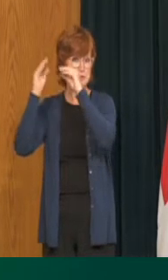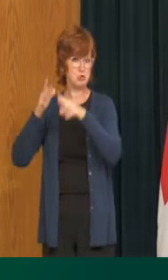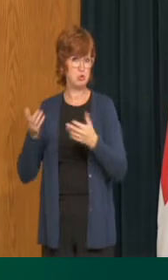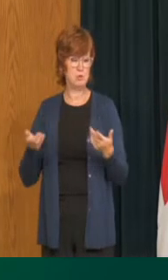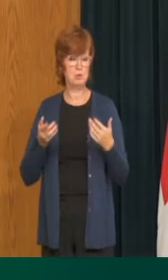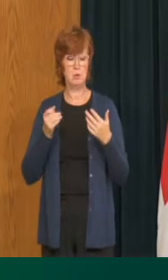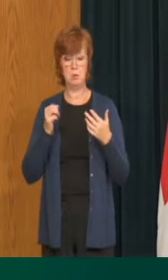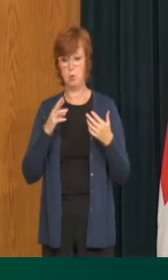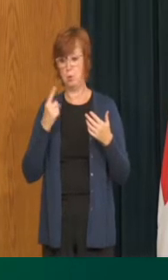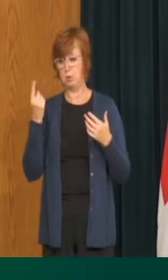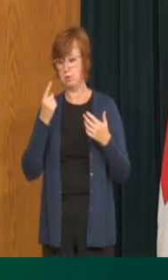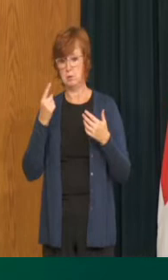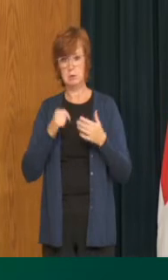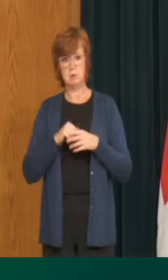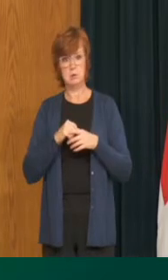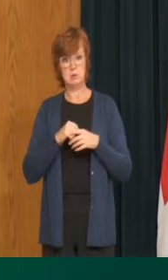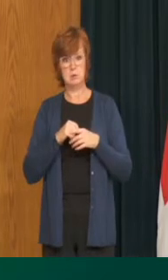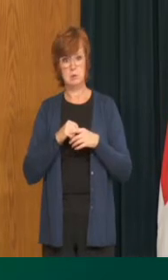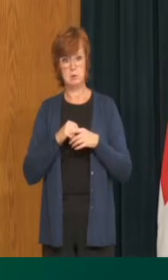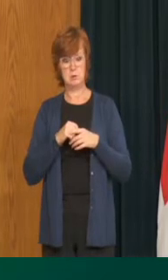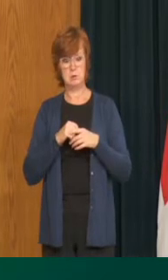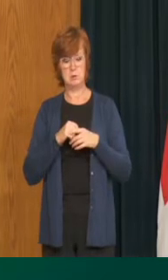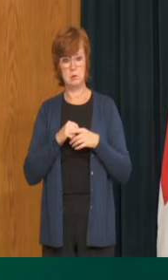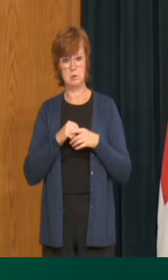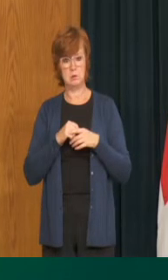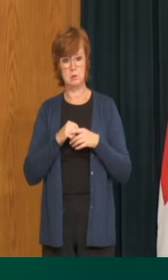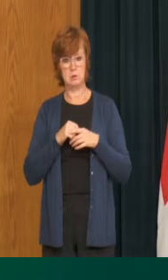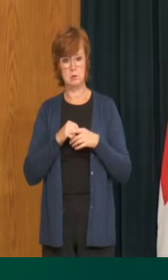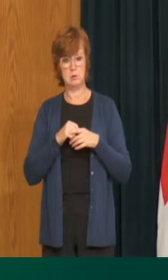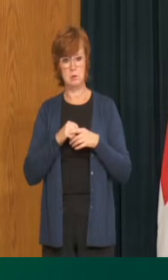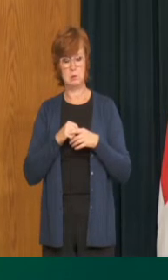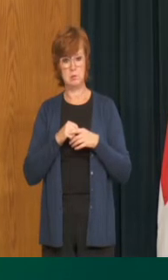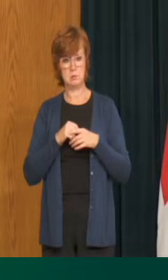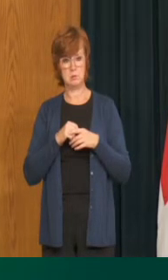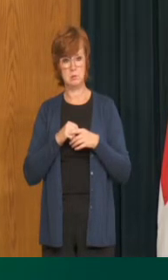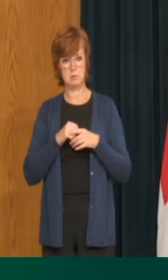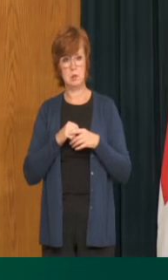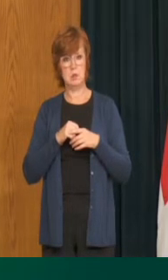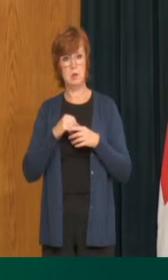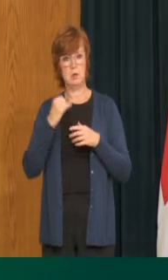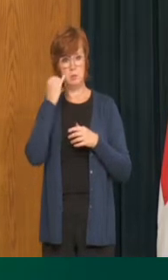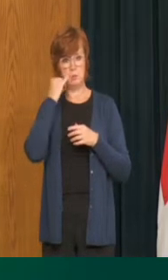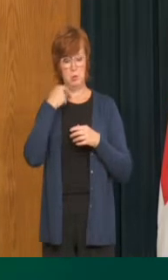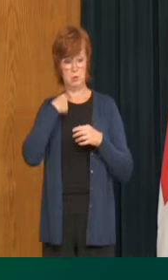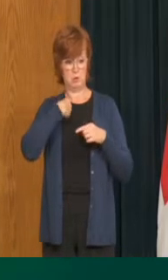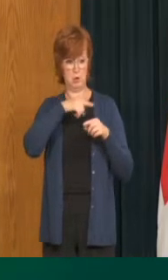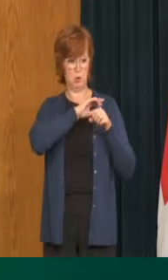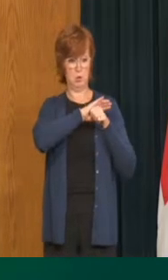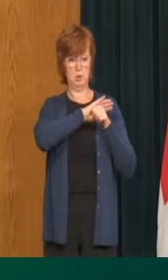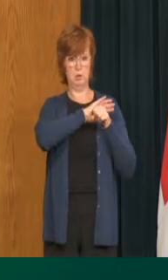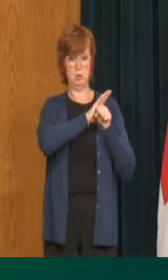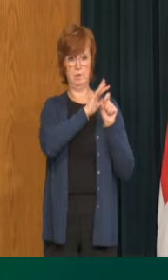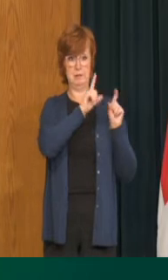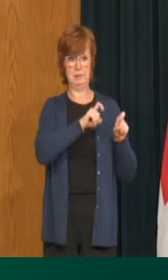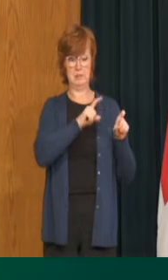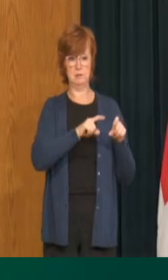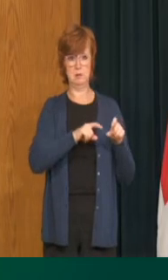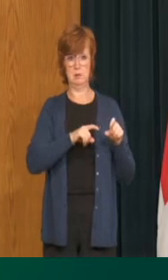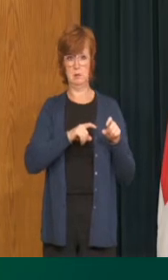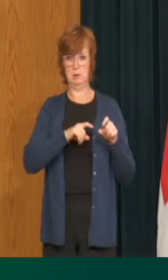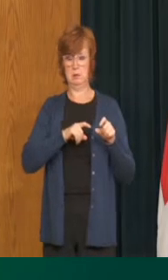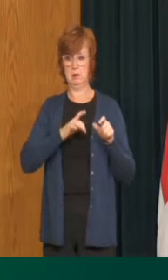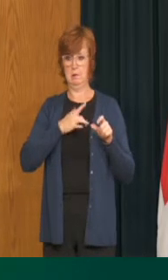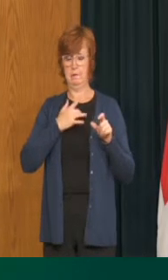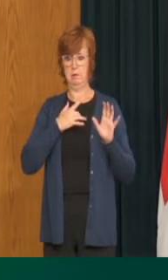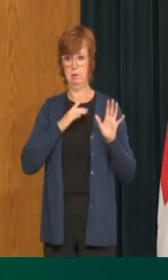person going to school, if you get tested, if it's negative, everyone is relaxed. But if you are positive, then all your household contacts have to